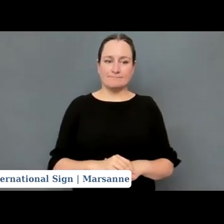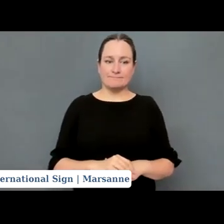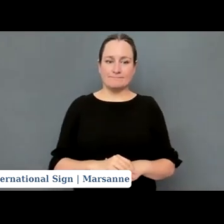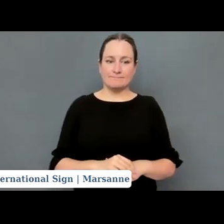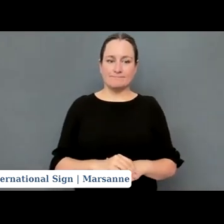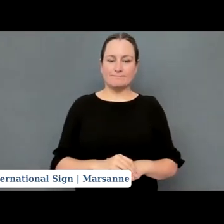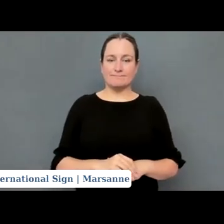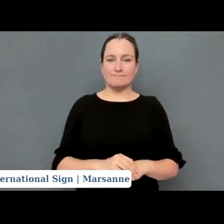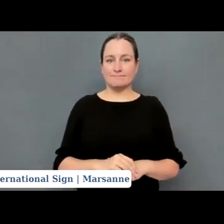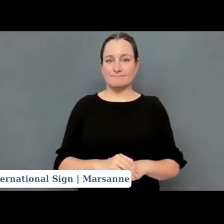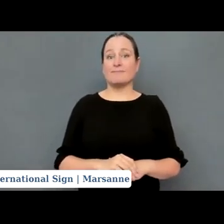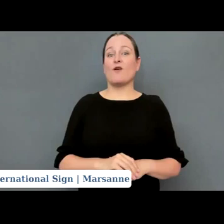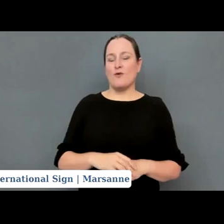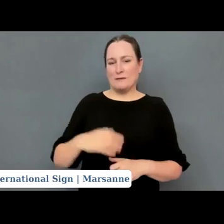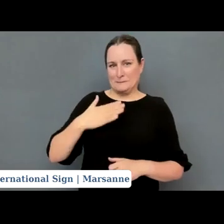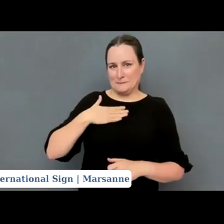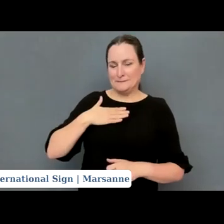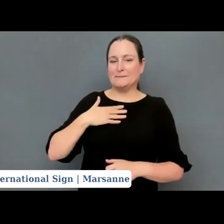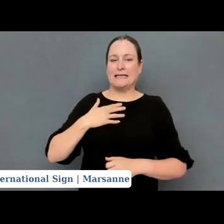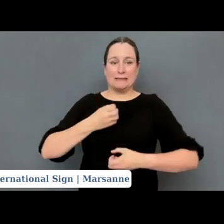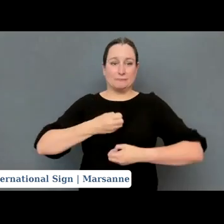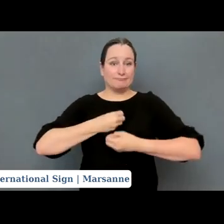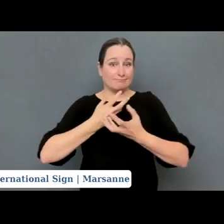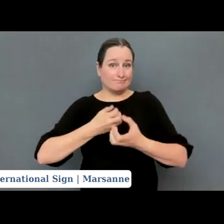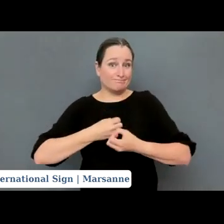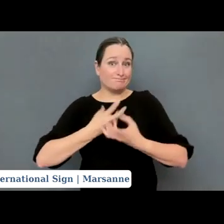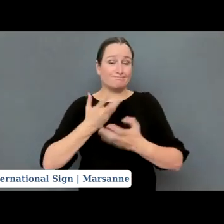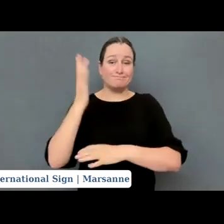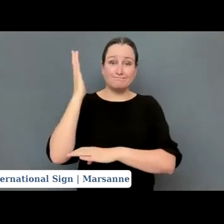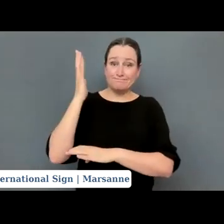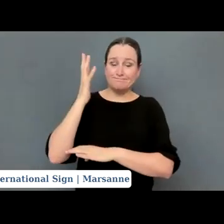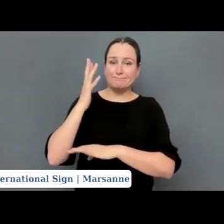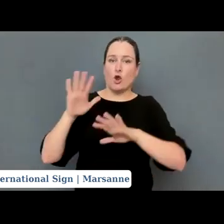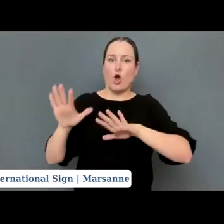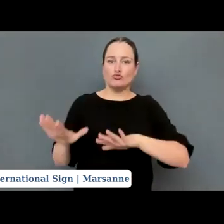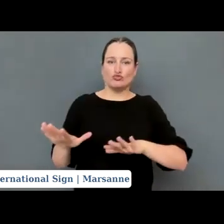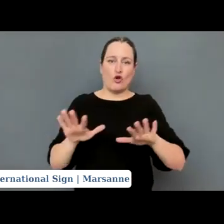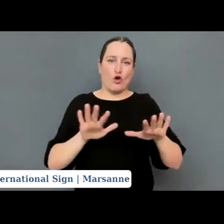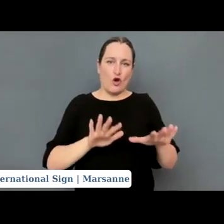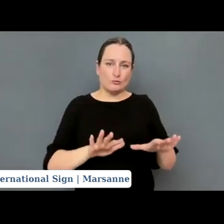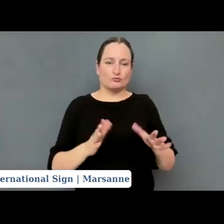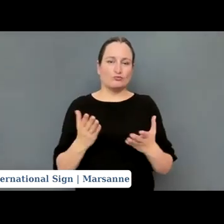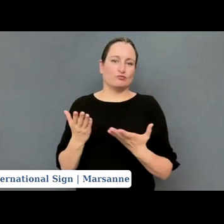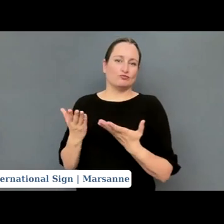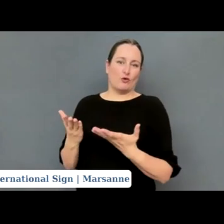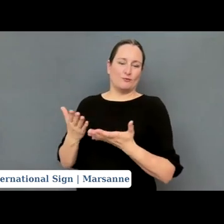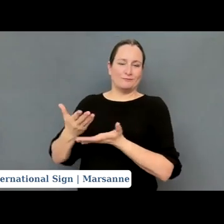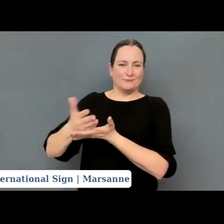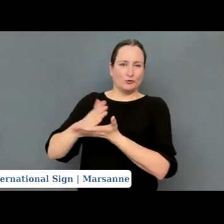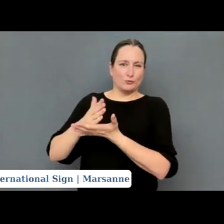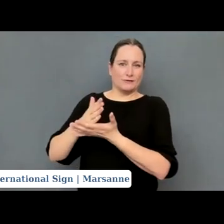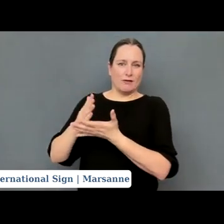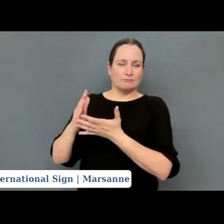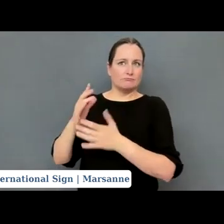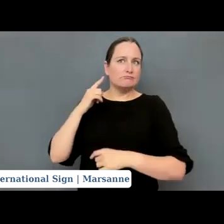I was trying to speak slowly so that the interpreters could work properly. But I just wanted